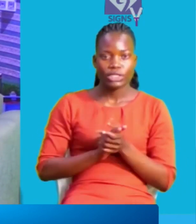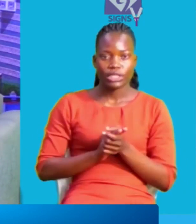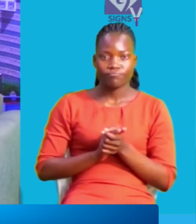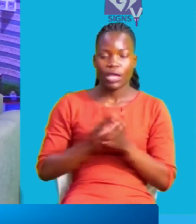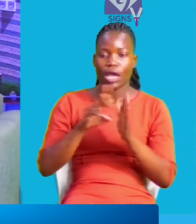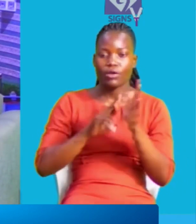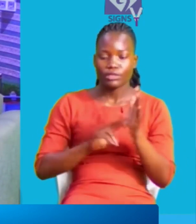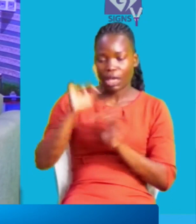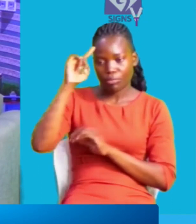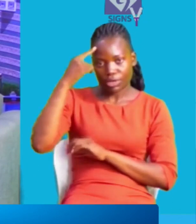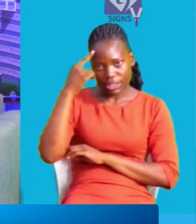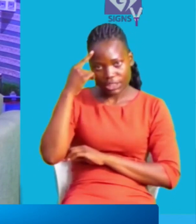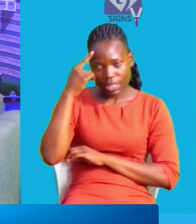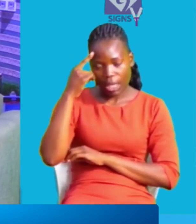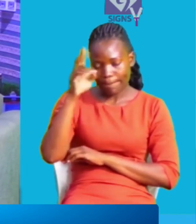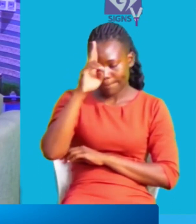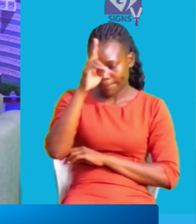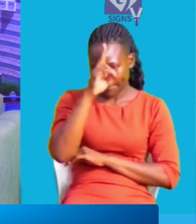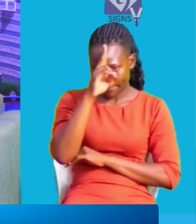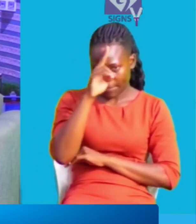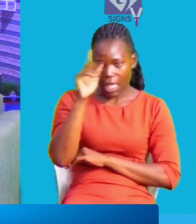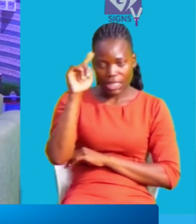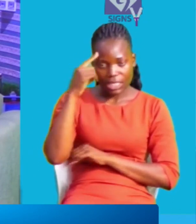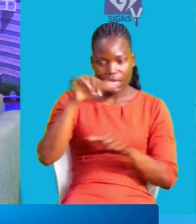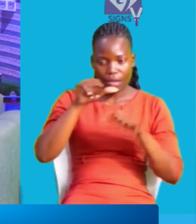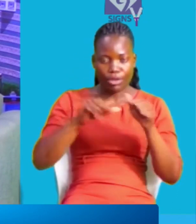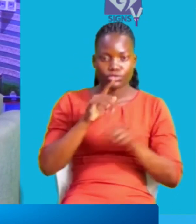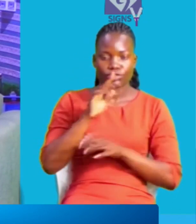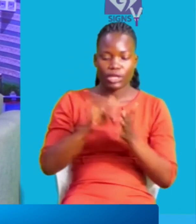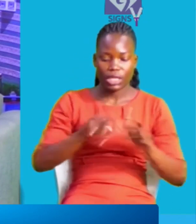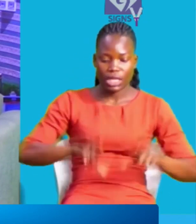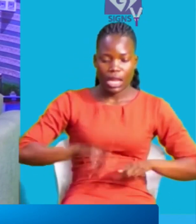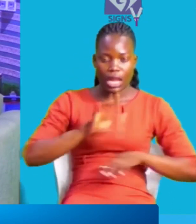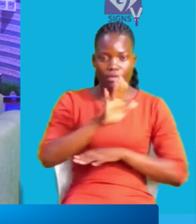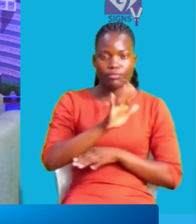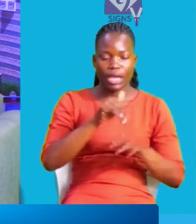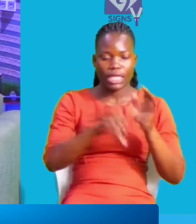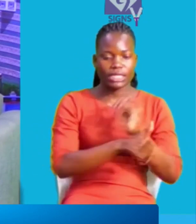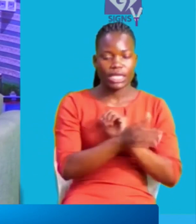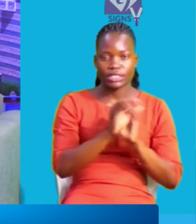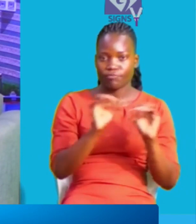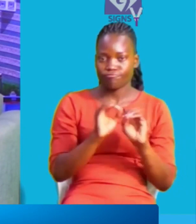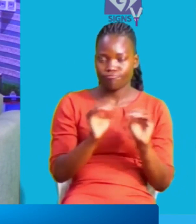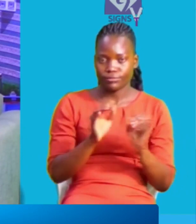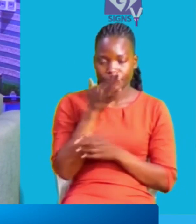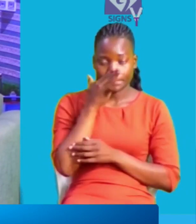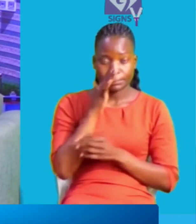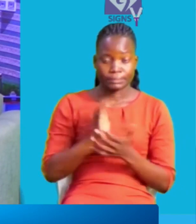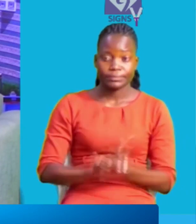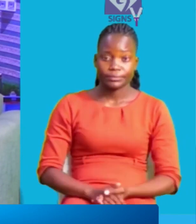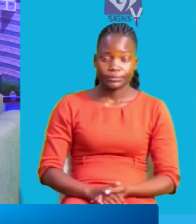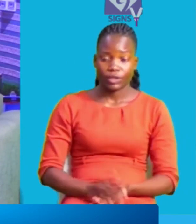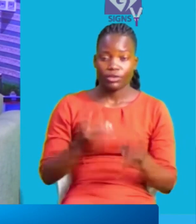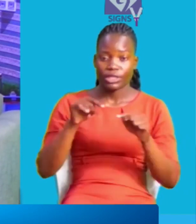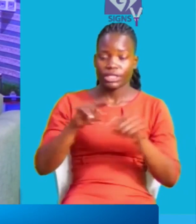What measures are the police thinking about to make sure that probably their lives are not even endangered more than they